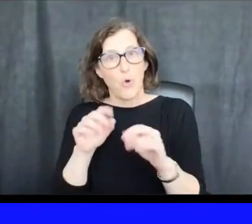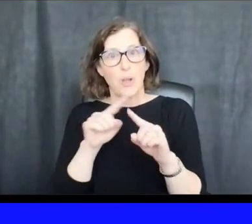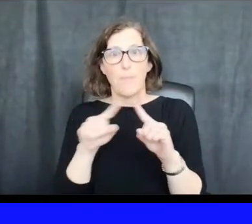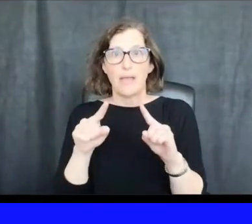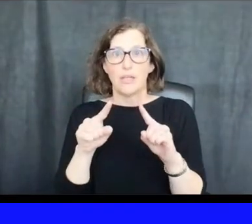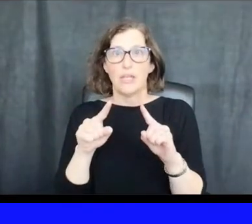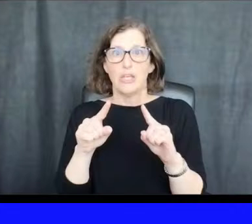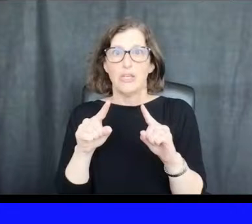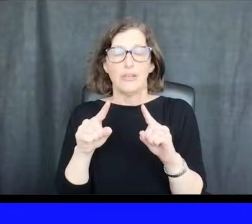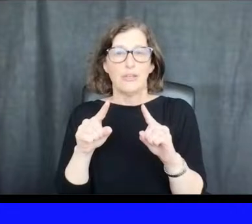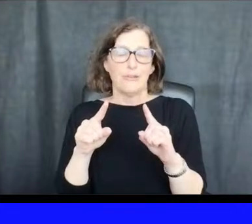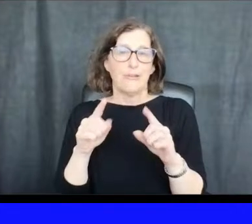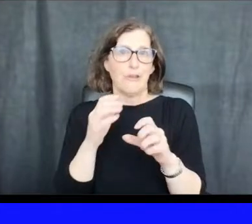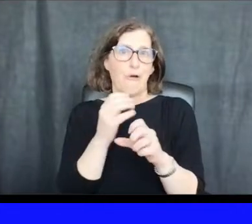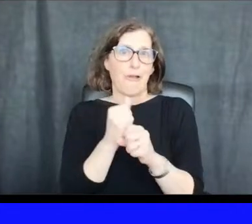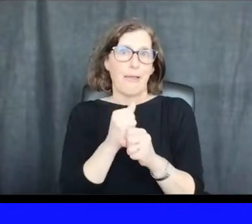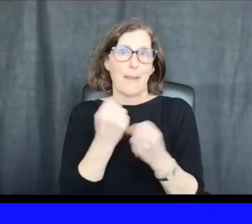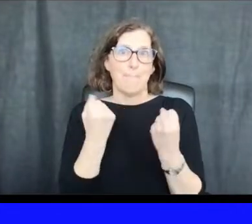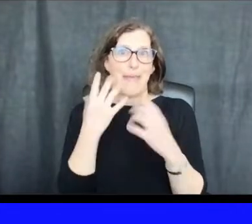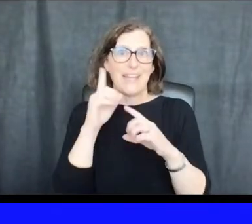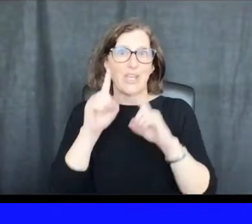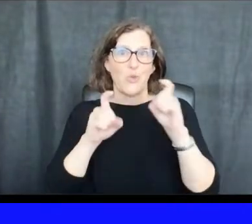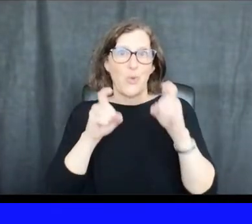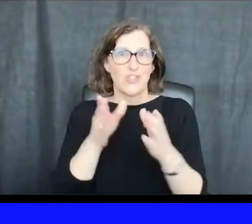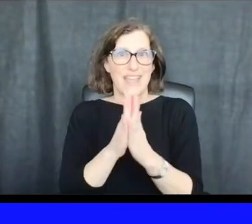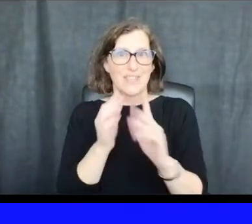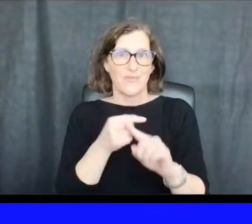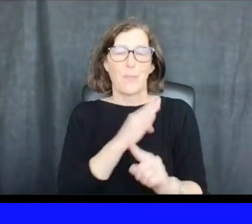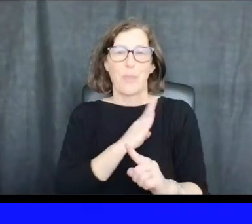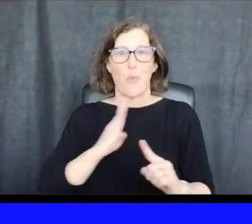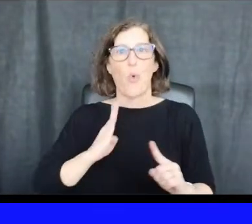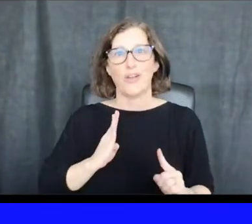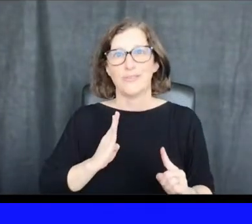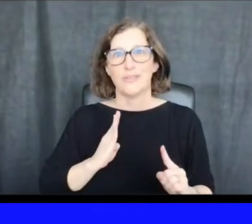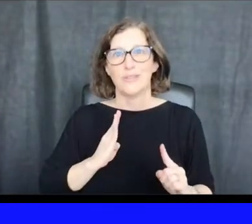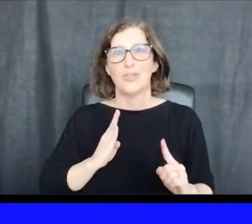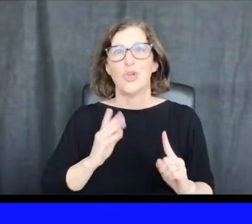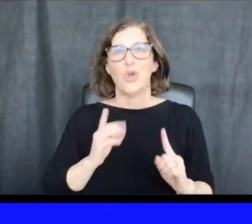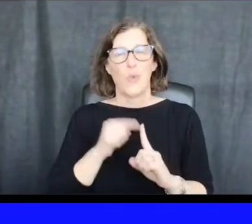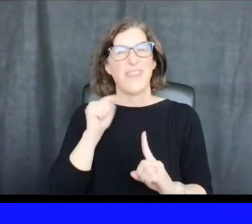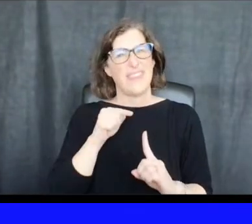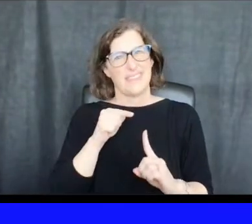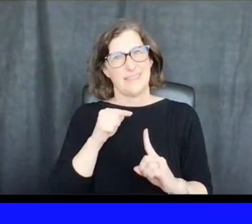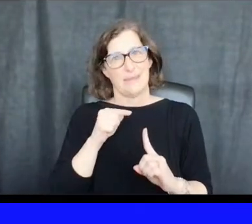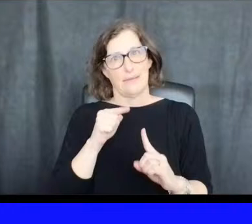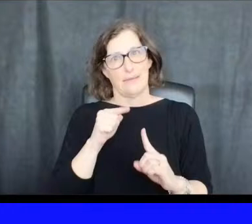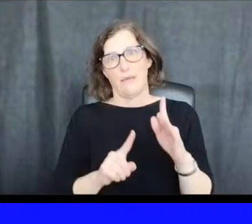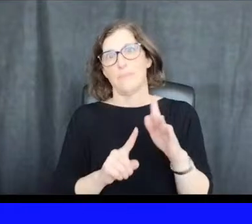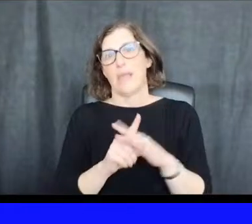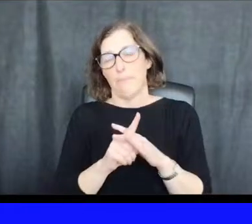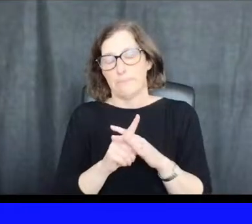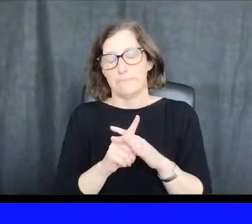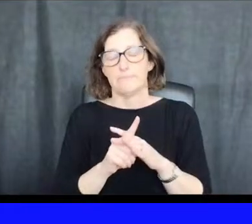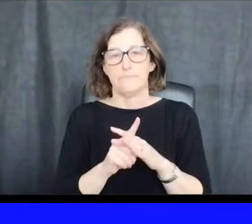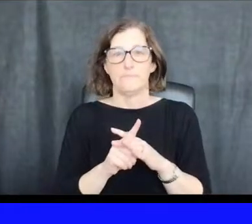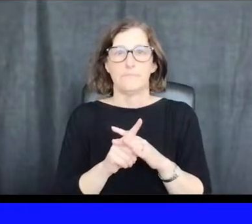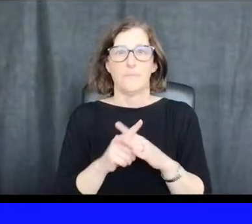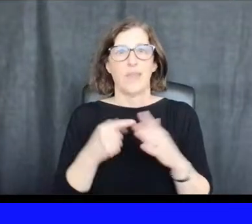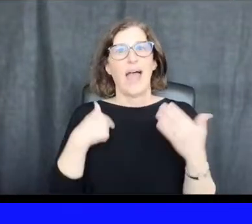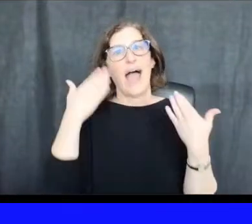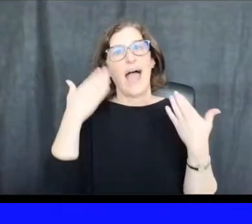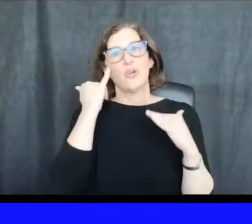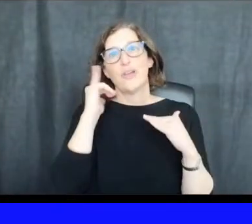off of that discussion, how much of this represents the way our performance is,